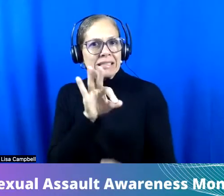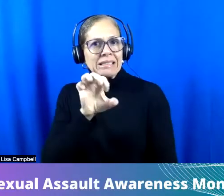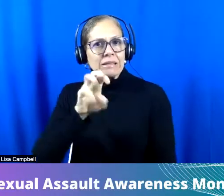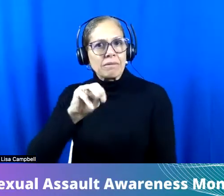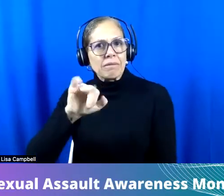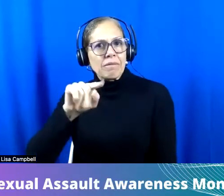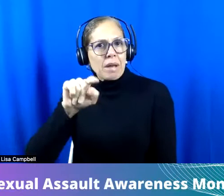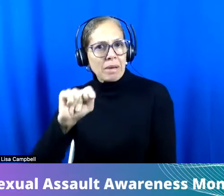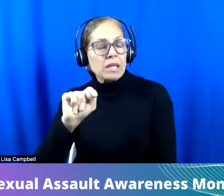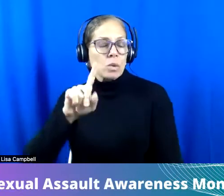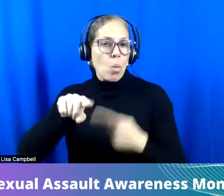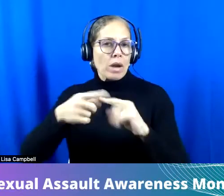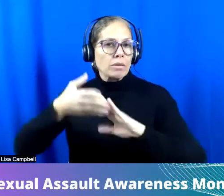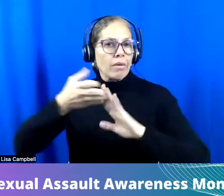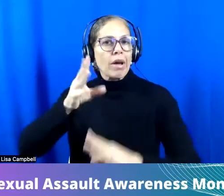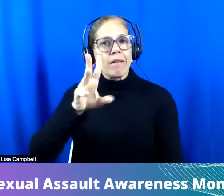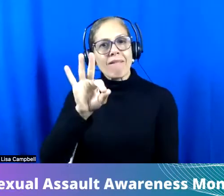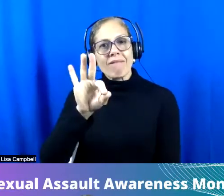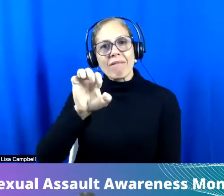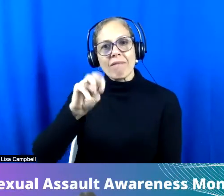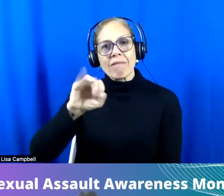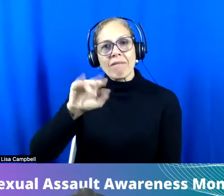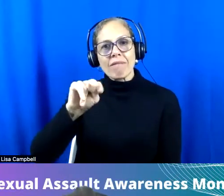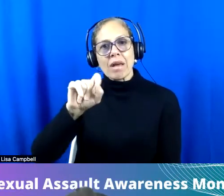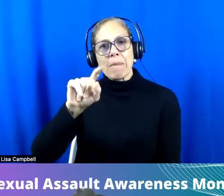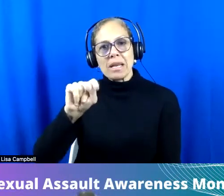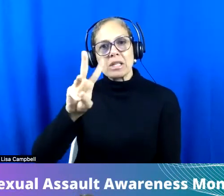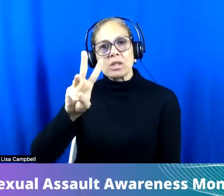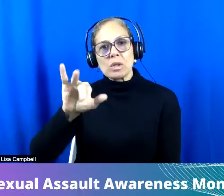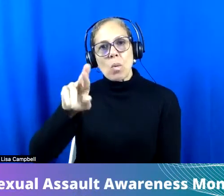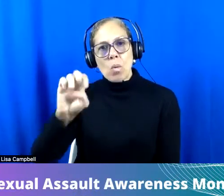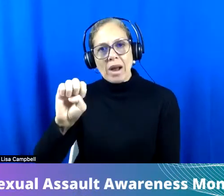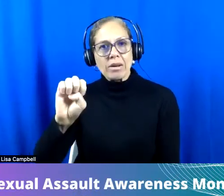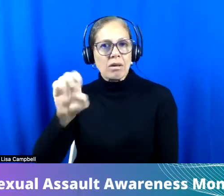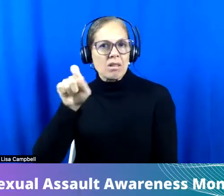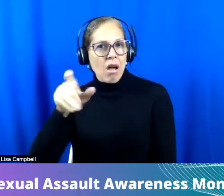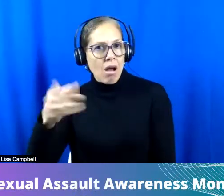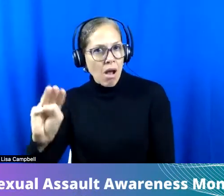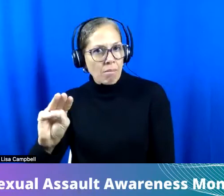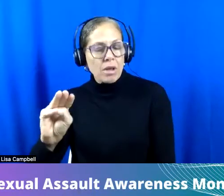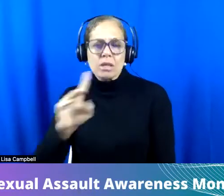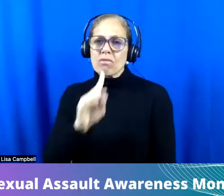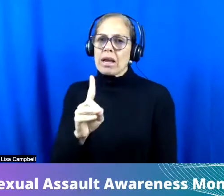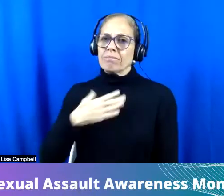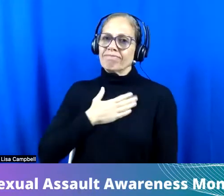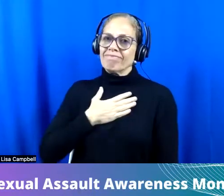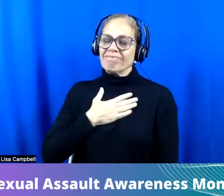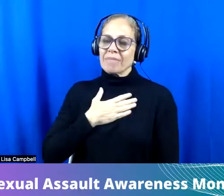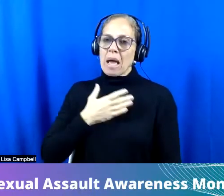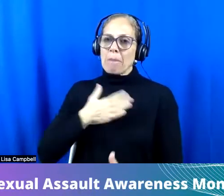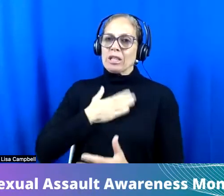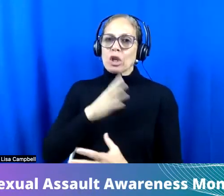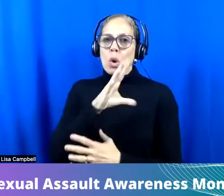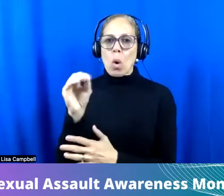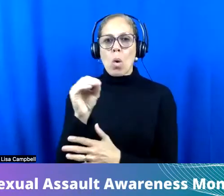when it was up and running, thefeministwire.com. And it is such a joy to co-present with my